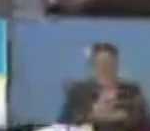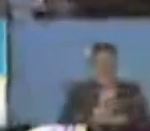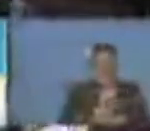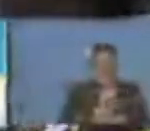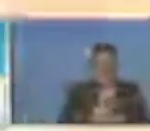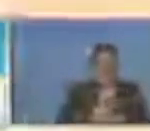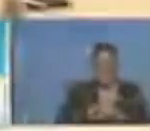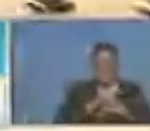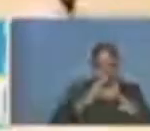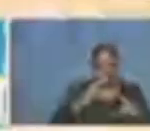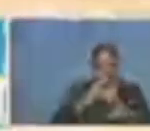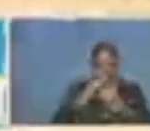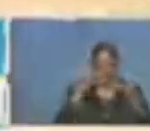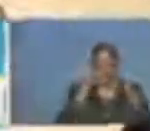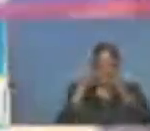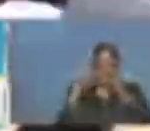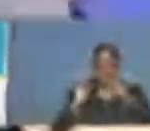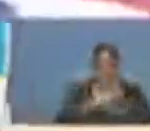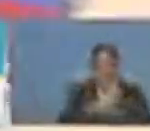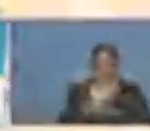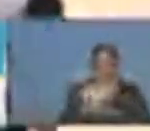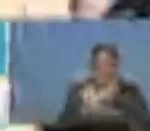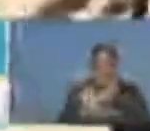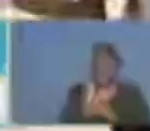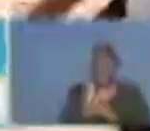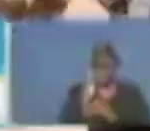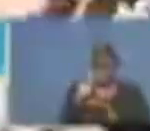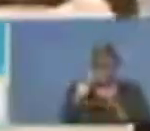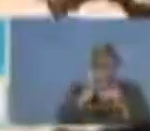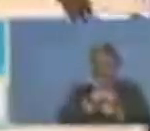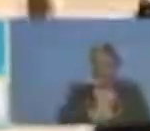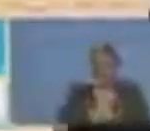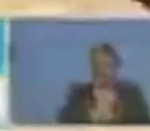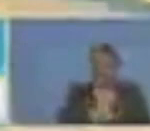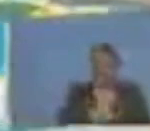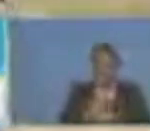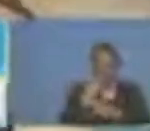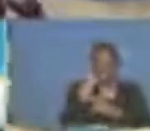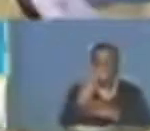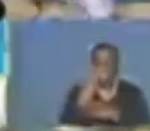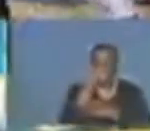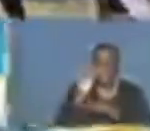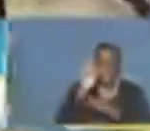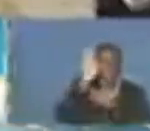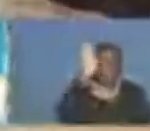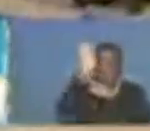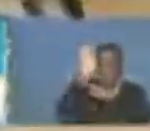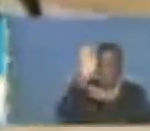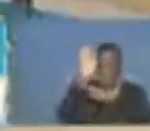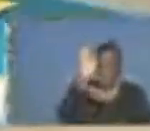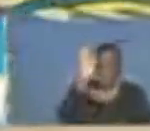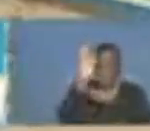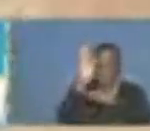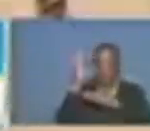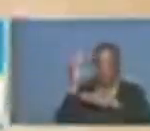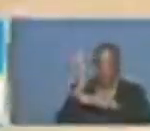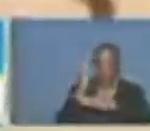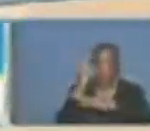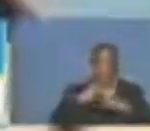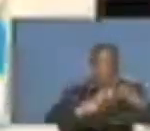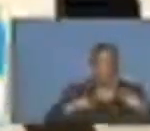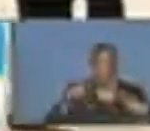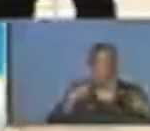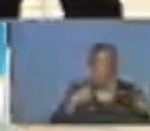two-year hiatus caused by the COVID-19 pandemic, the country's most revered senior high school basketball tournament is set to return,